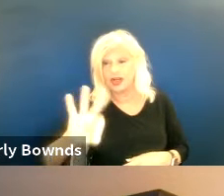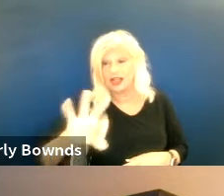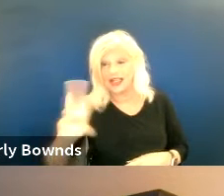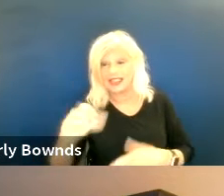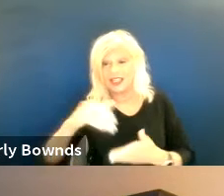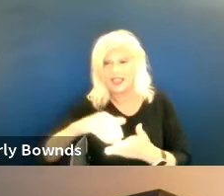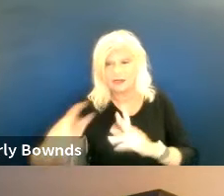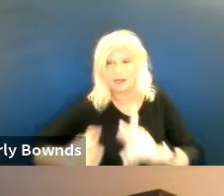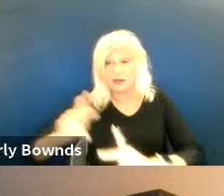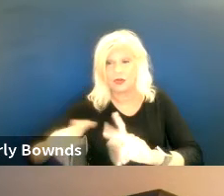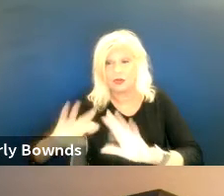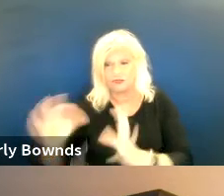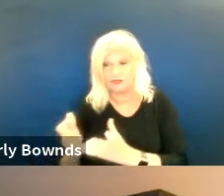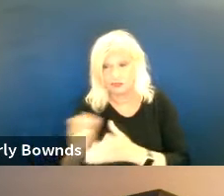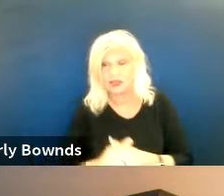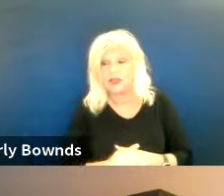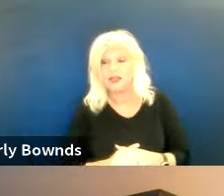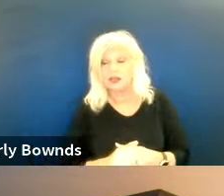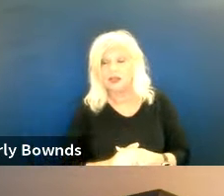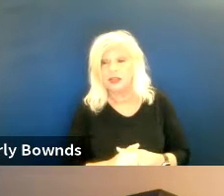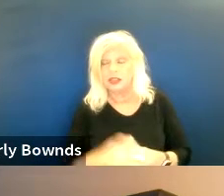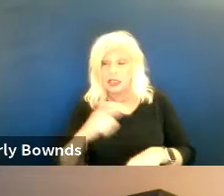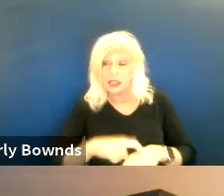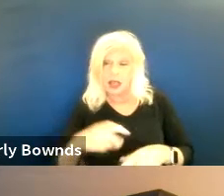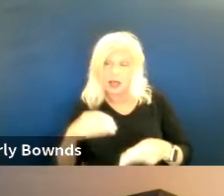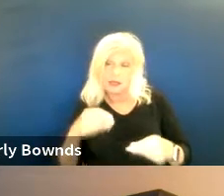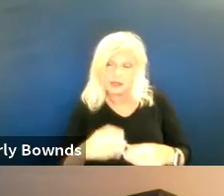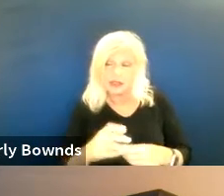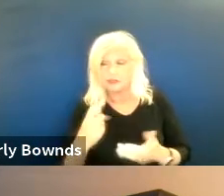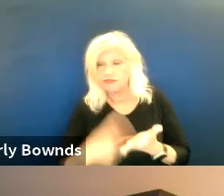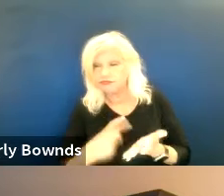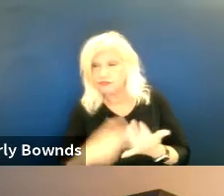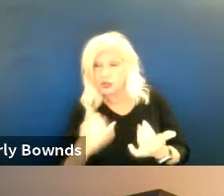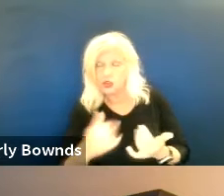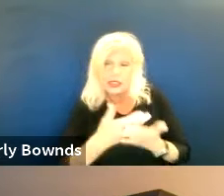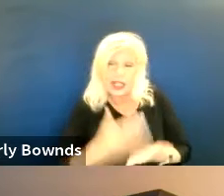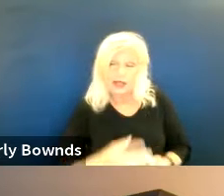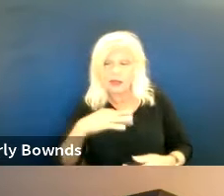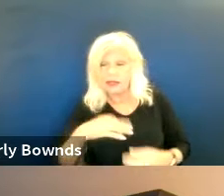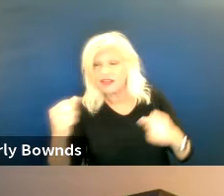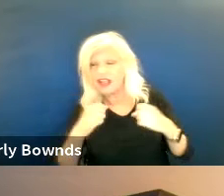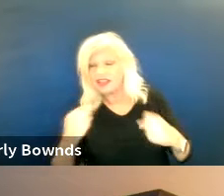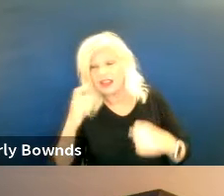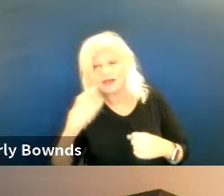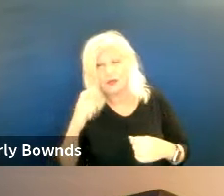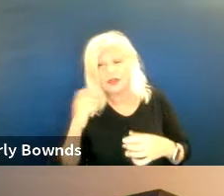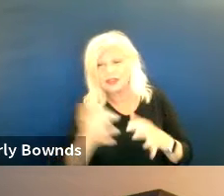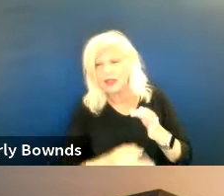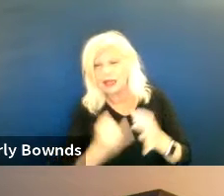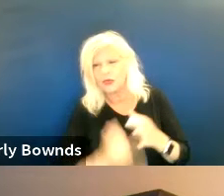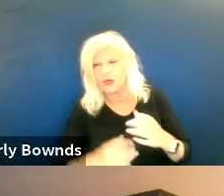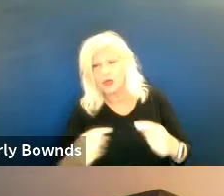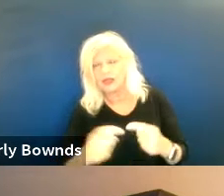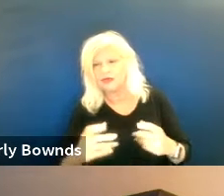296,000. I'm not going to spend time talking about the current evidence on the benefits of exercise for the spinal cord injury population